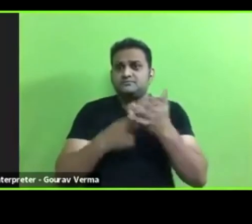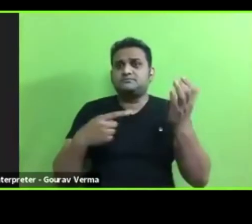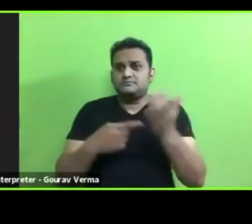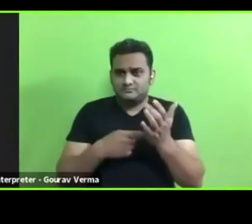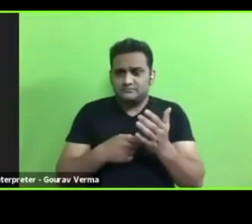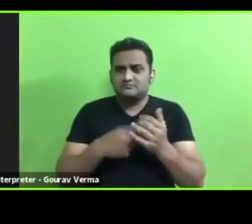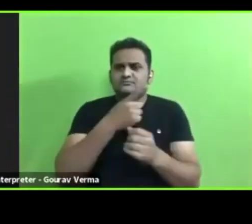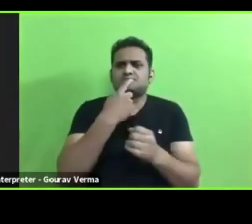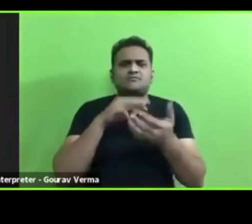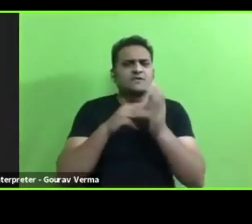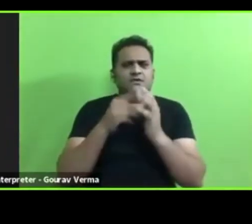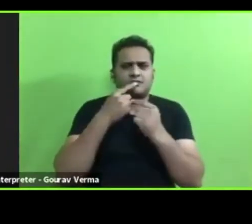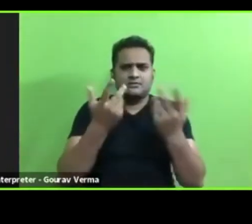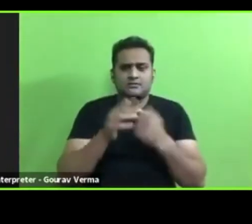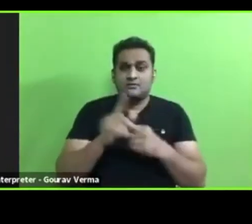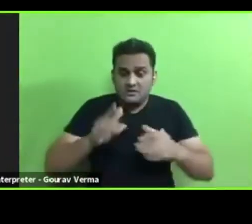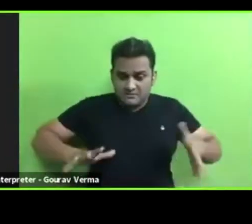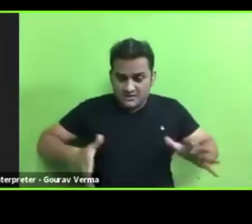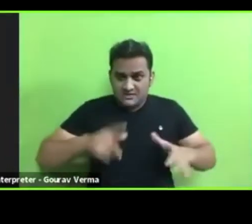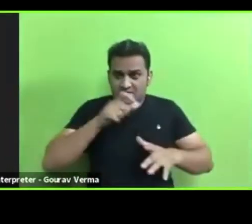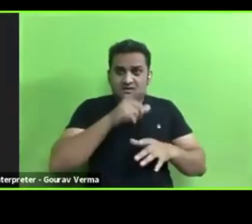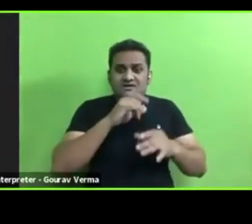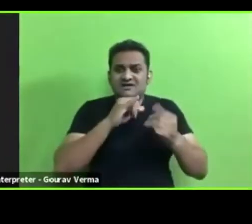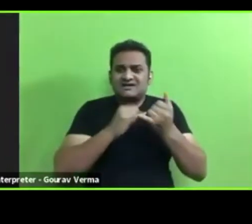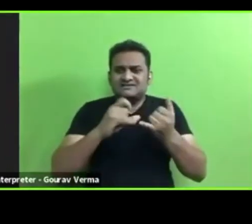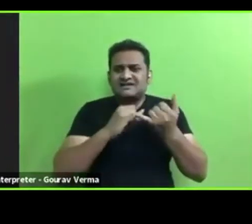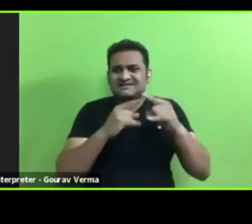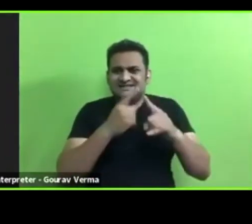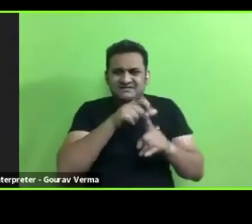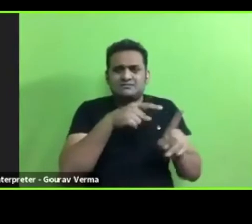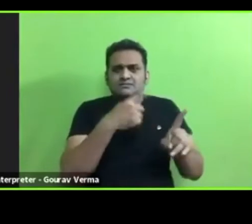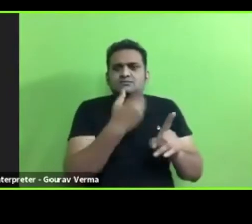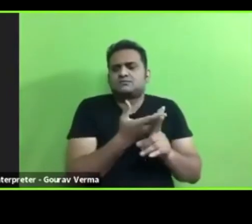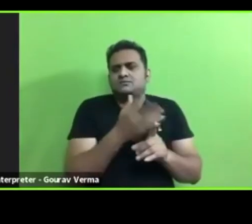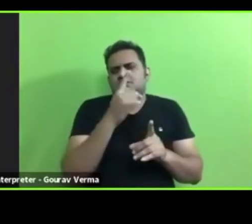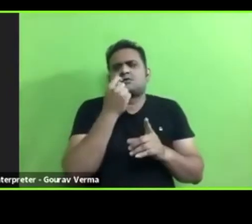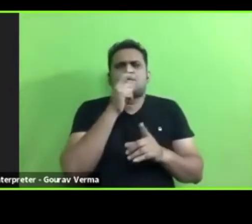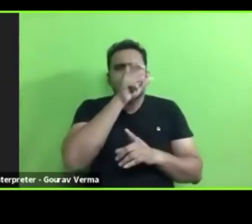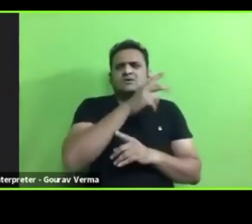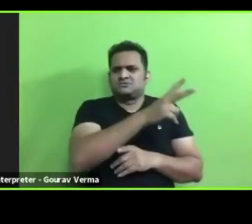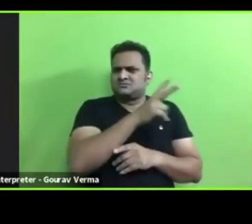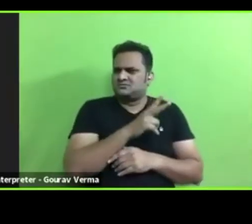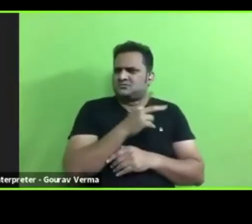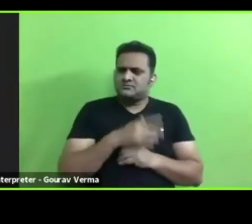he needs the mridangam maker, the Dalit mridangam maker. Like one mridangam maker told me, and he said